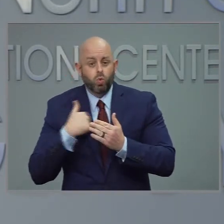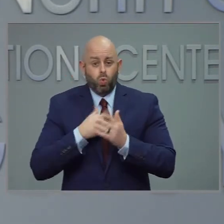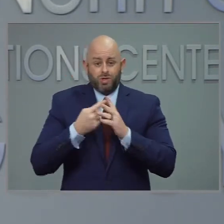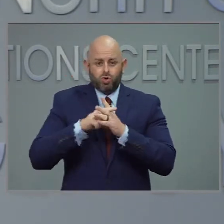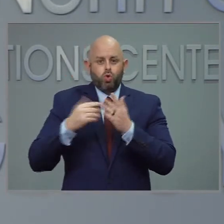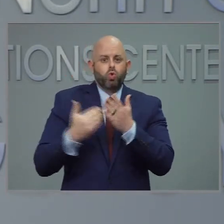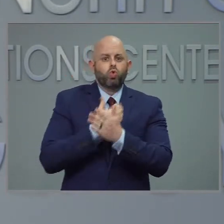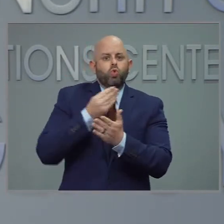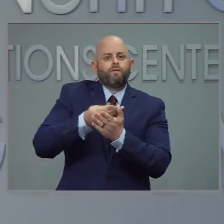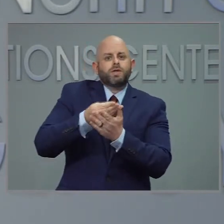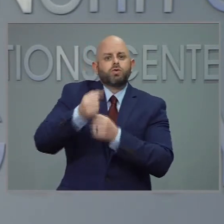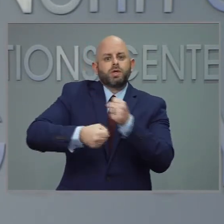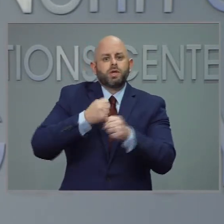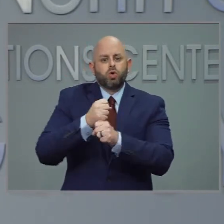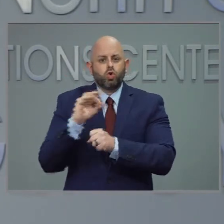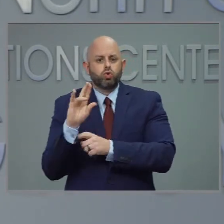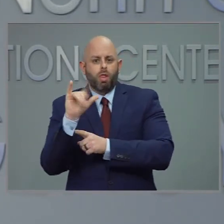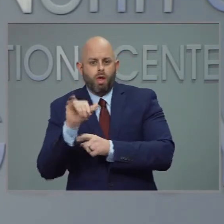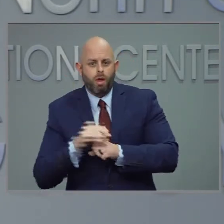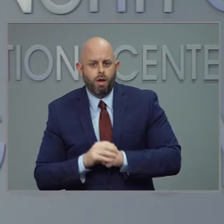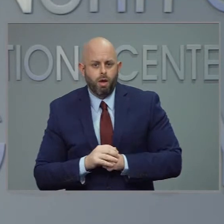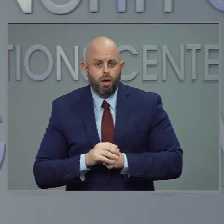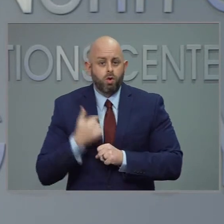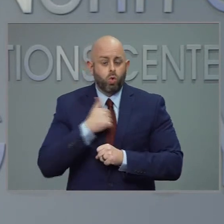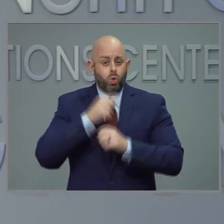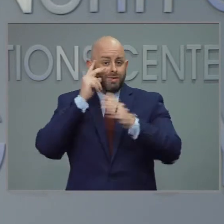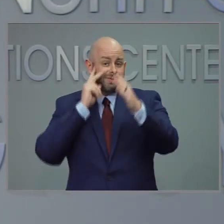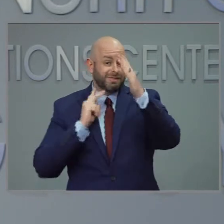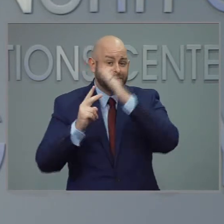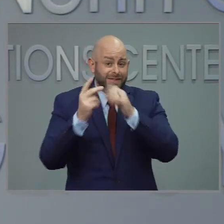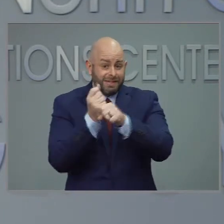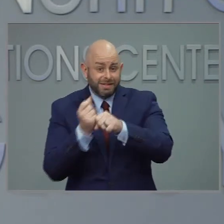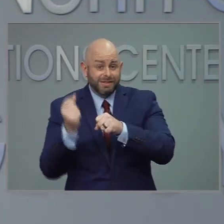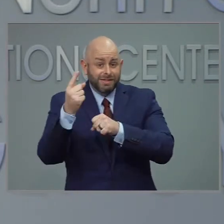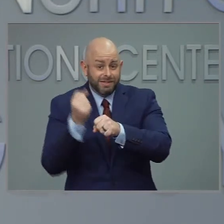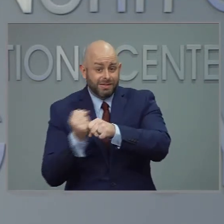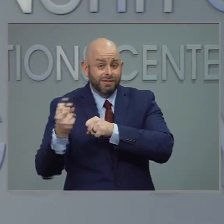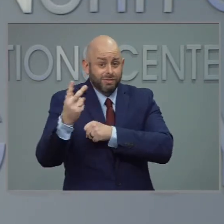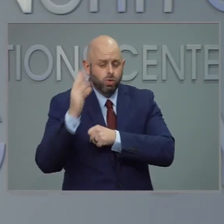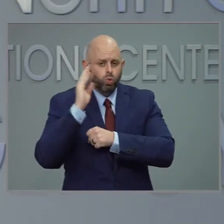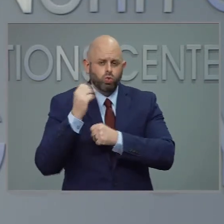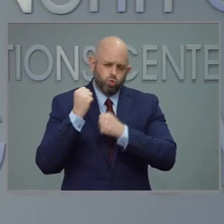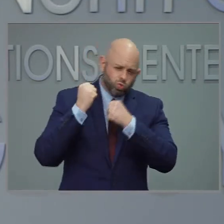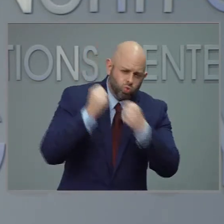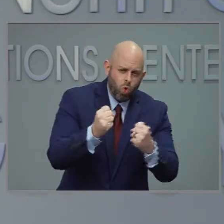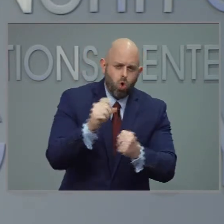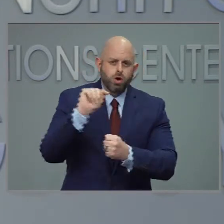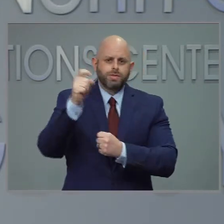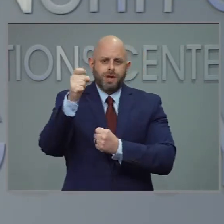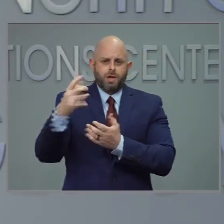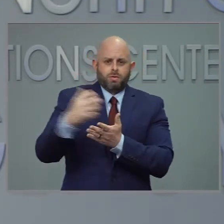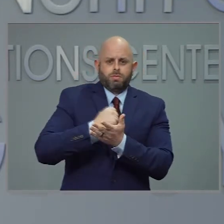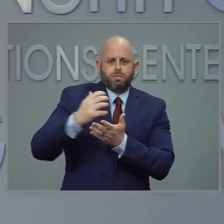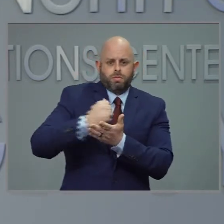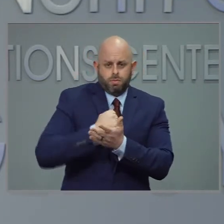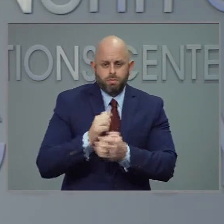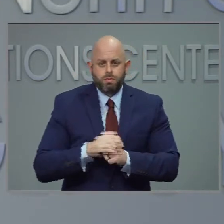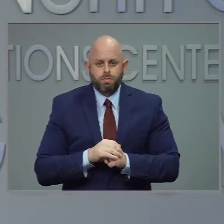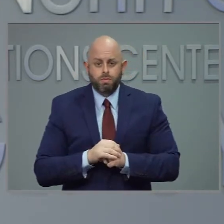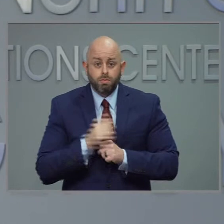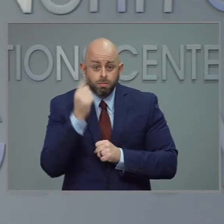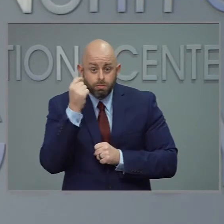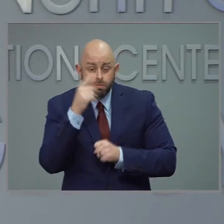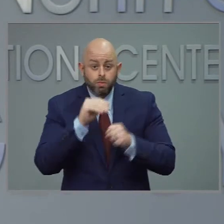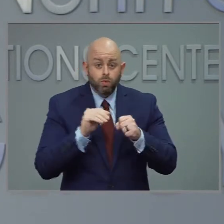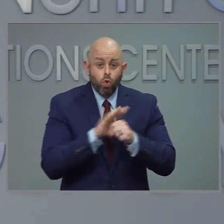July. Forecasts anticipate strong tax revenues the next 2 years and leaving recession numbers